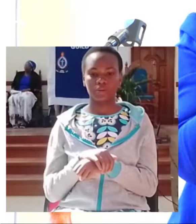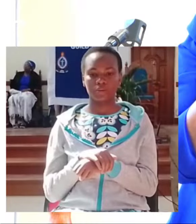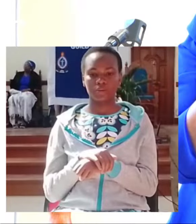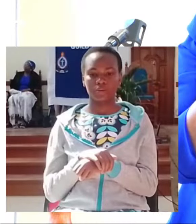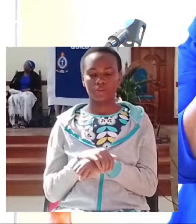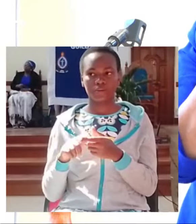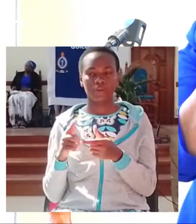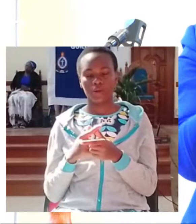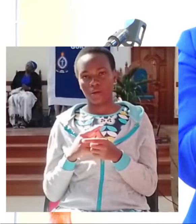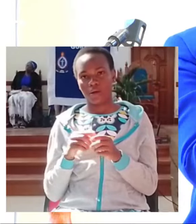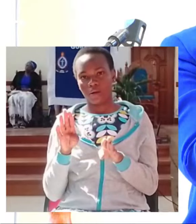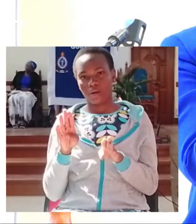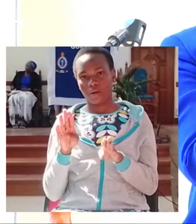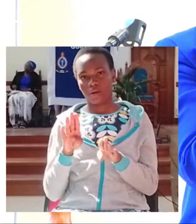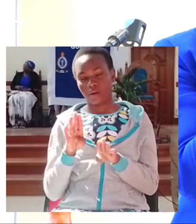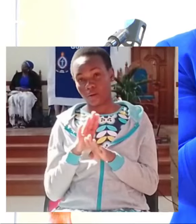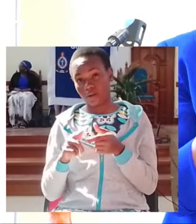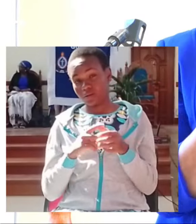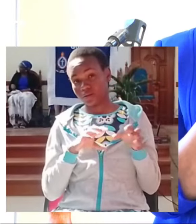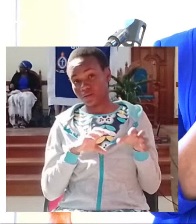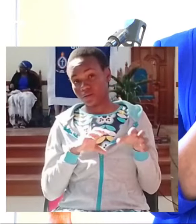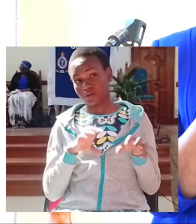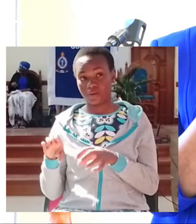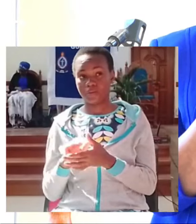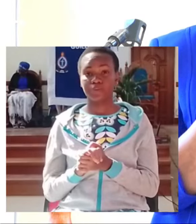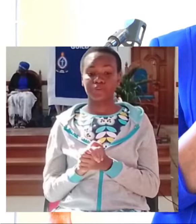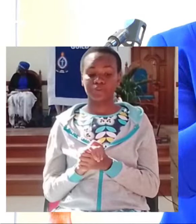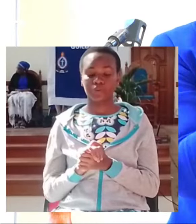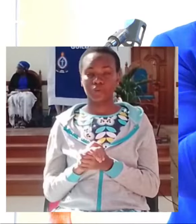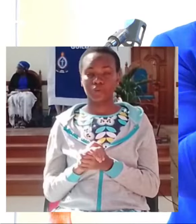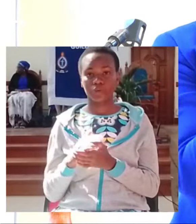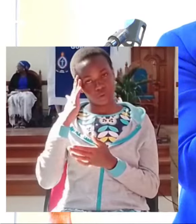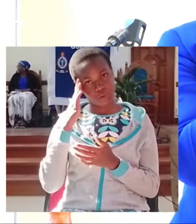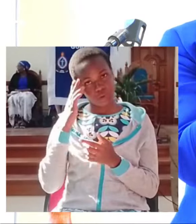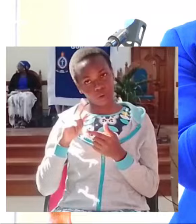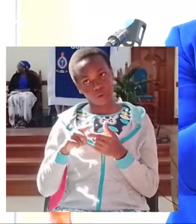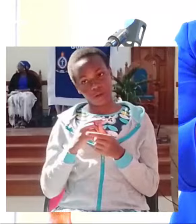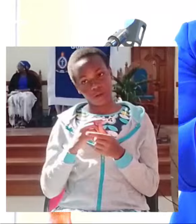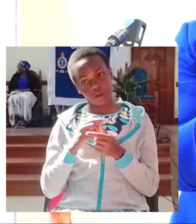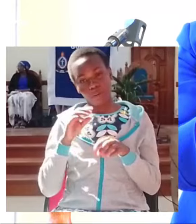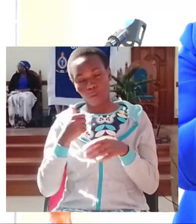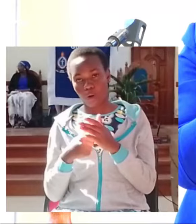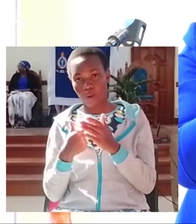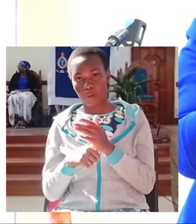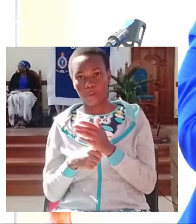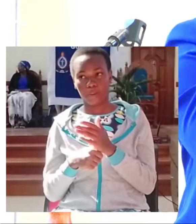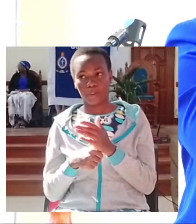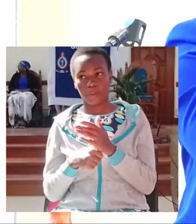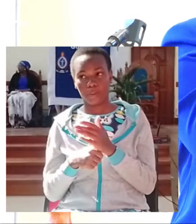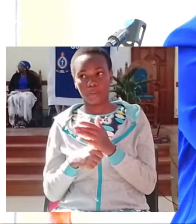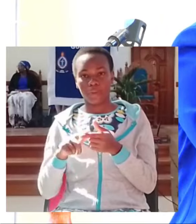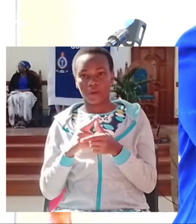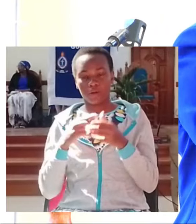Is it anybody's... By, nini wei natuzumbua by the way? You know, tunajiekelea mashida. Badala